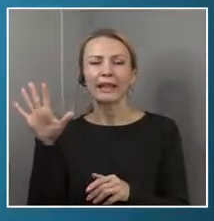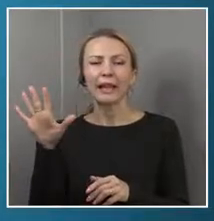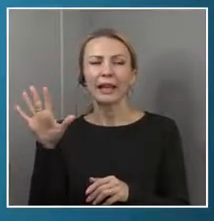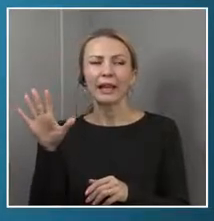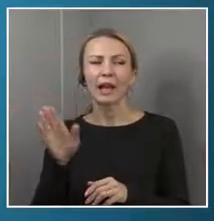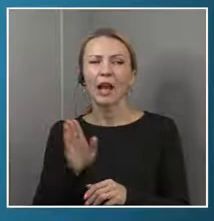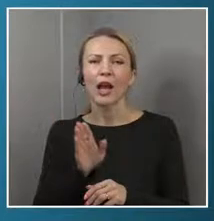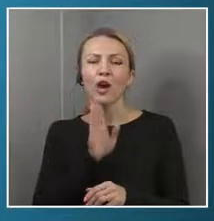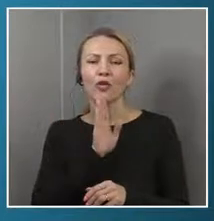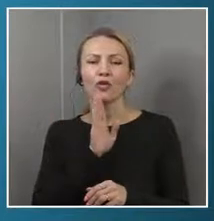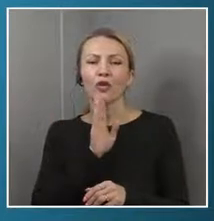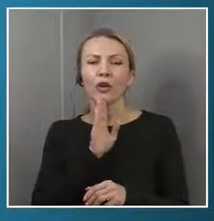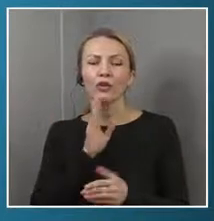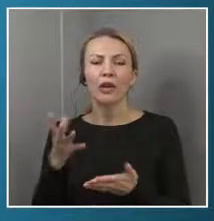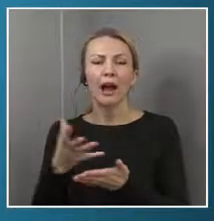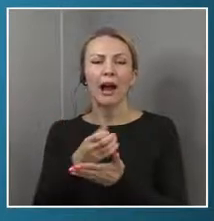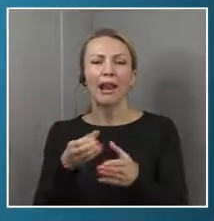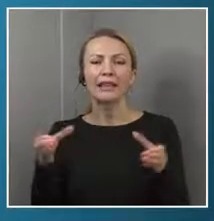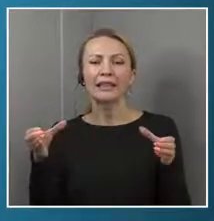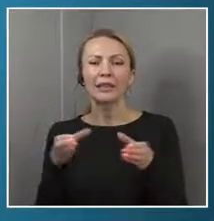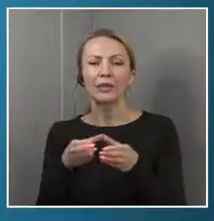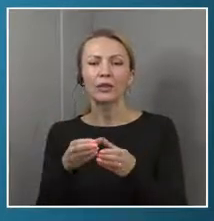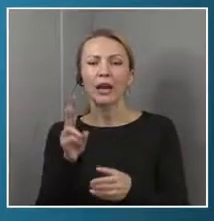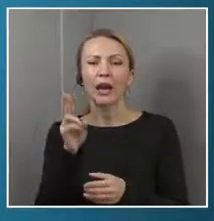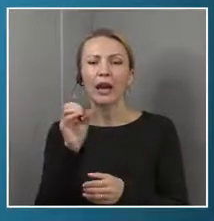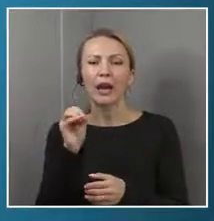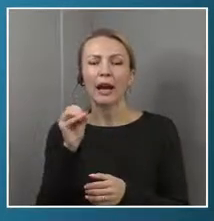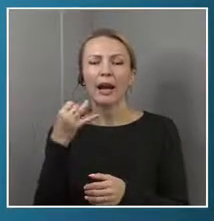gallery impresaria, Peggy Guggenheim, in